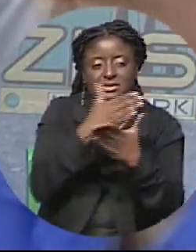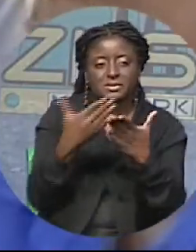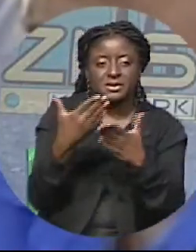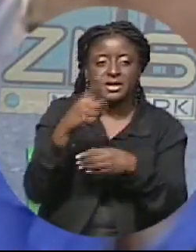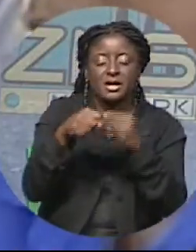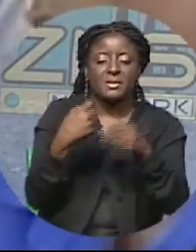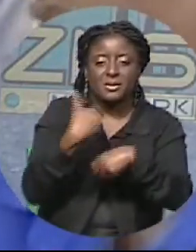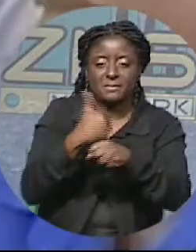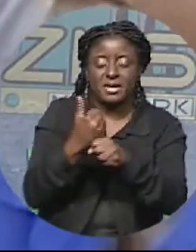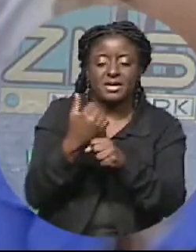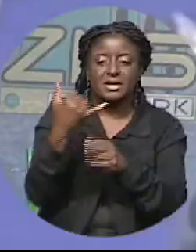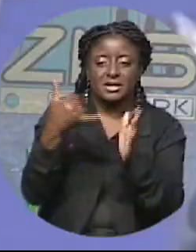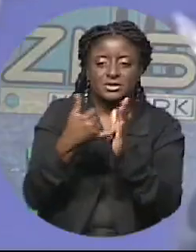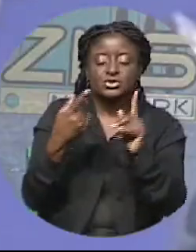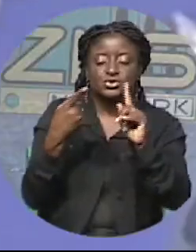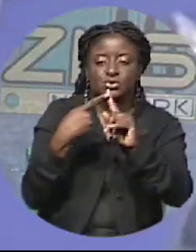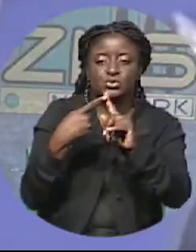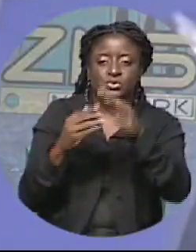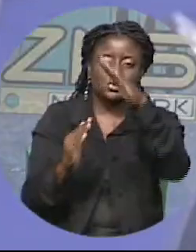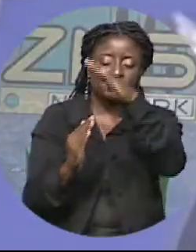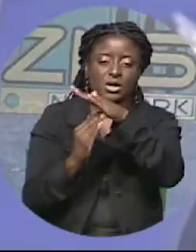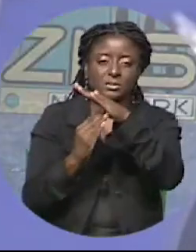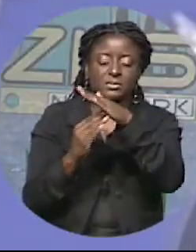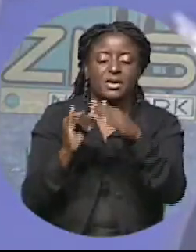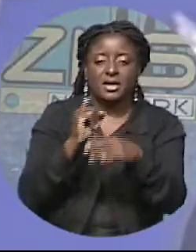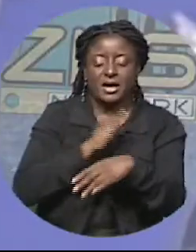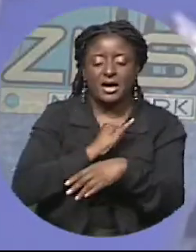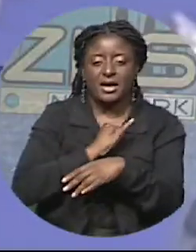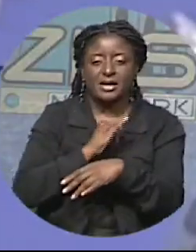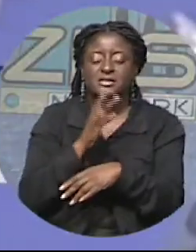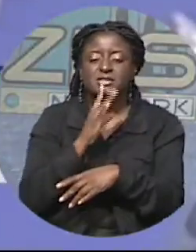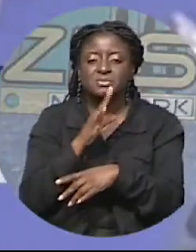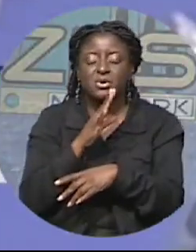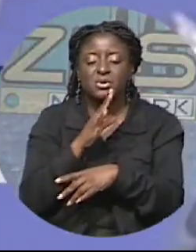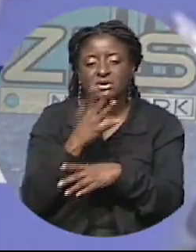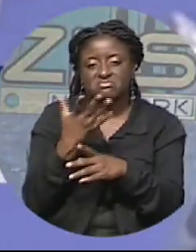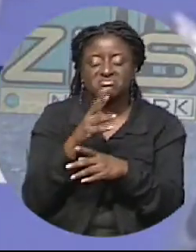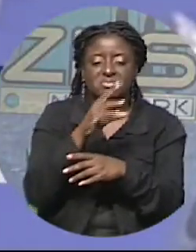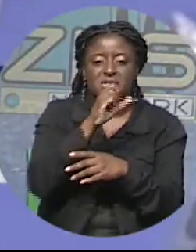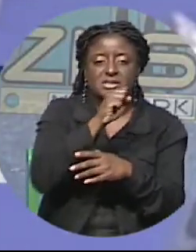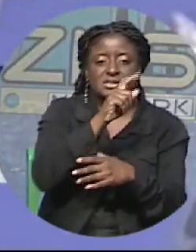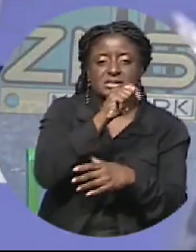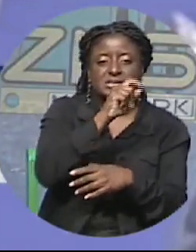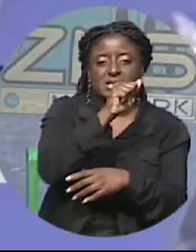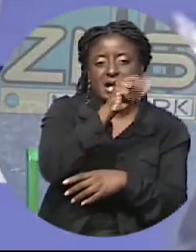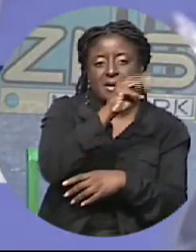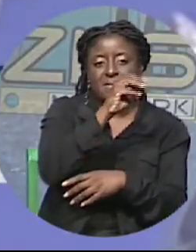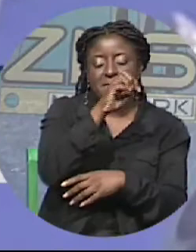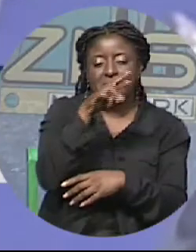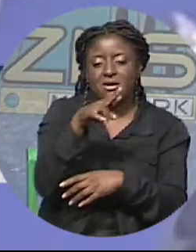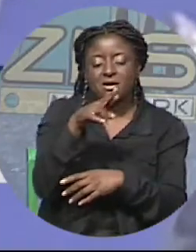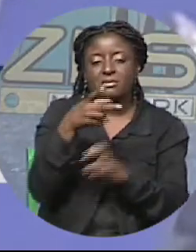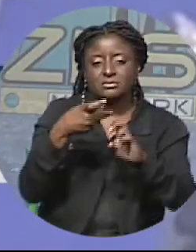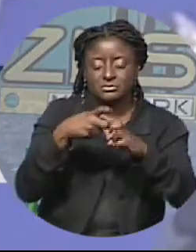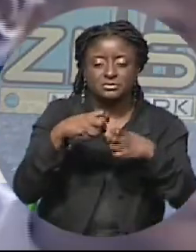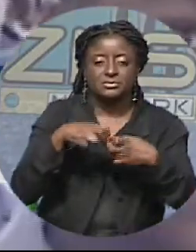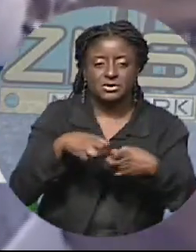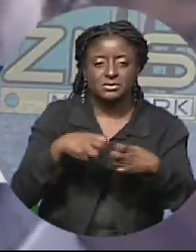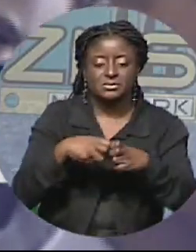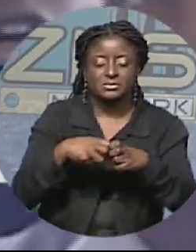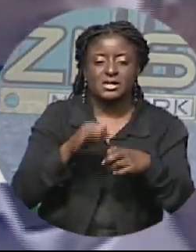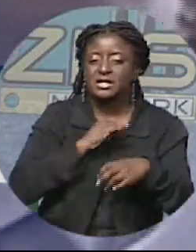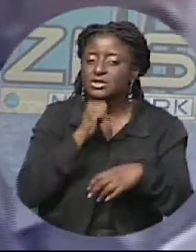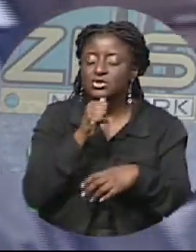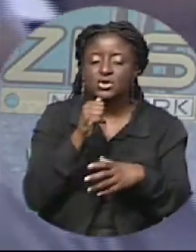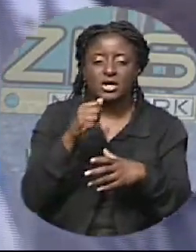about making it to the top. I stammered very badly. So much so that I didn't even like to read. What I